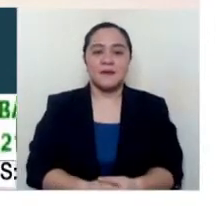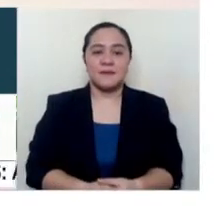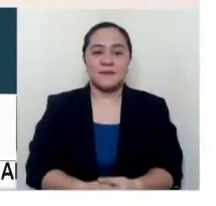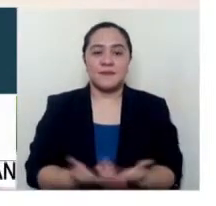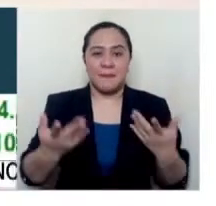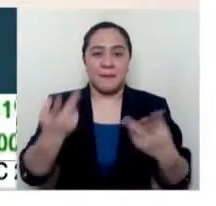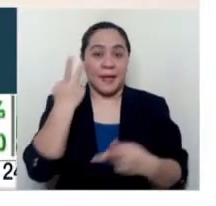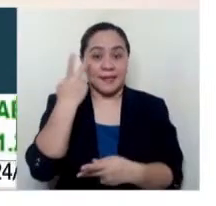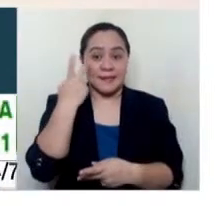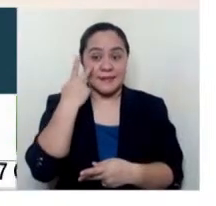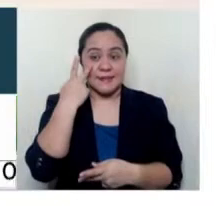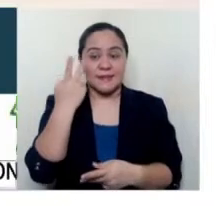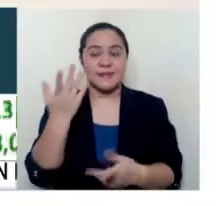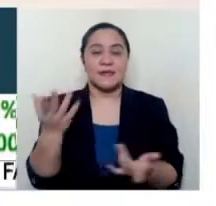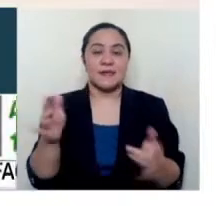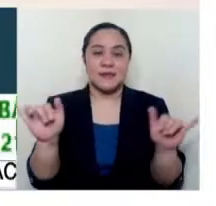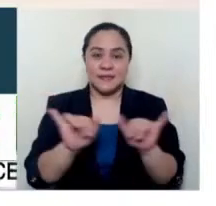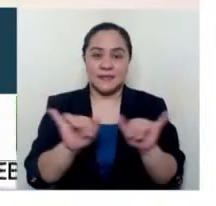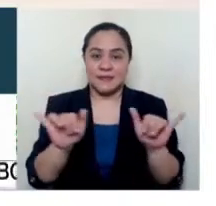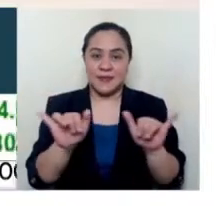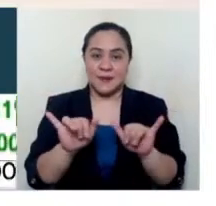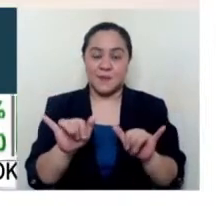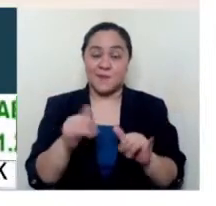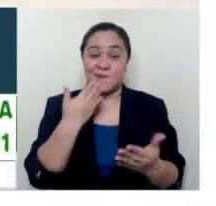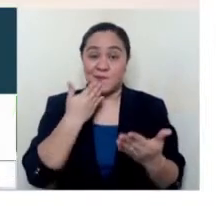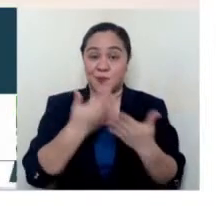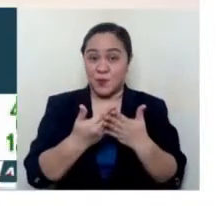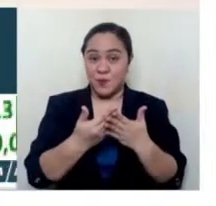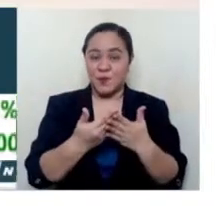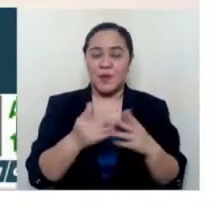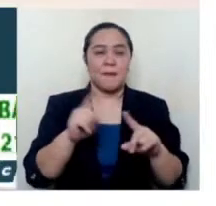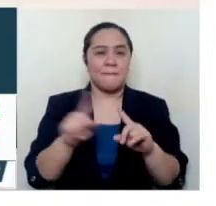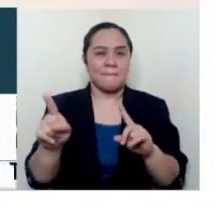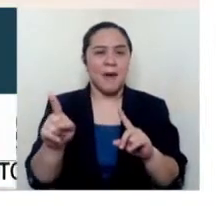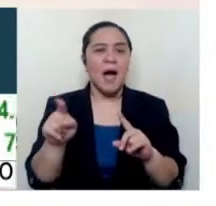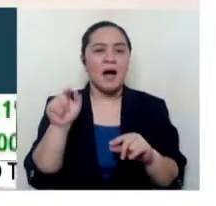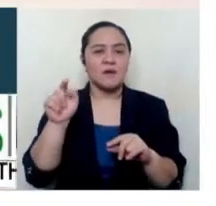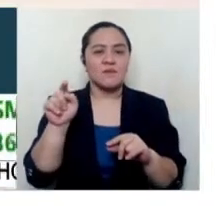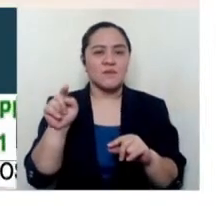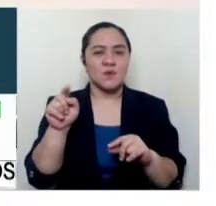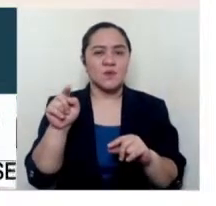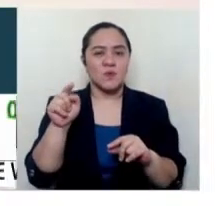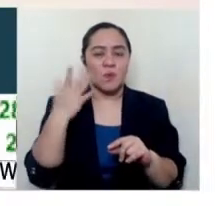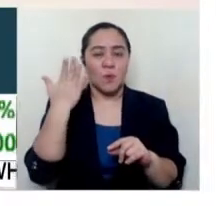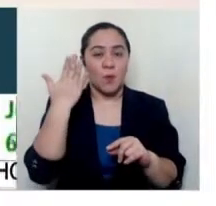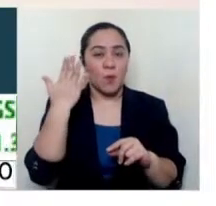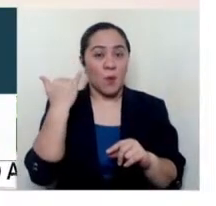seen as something good, because you are basically withholding